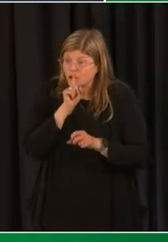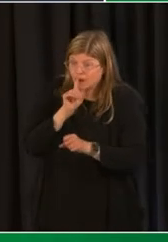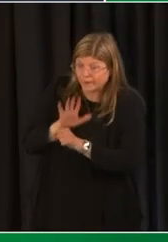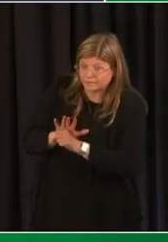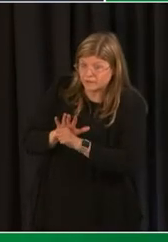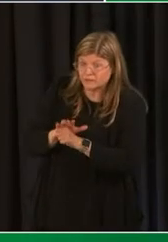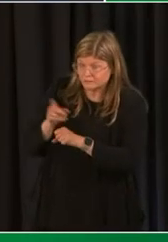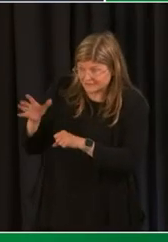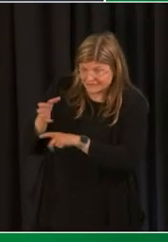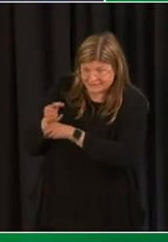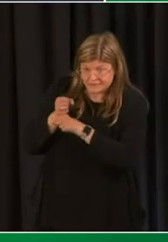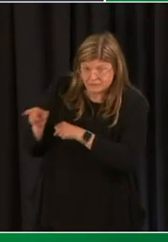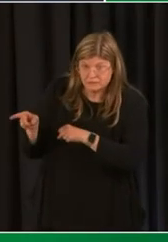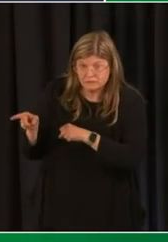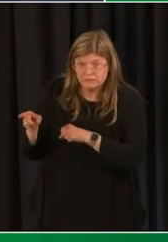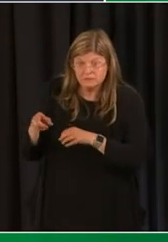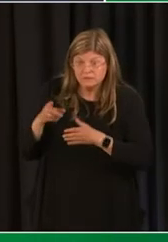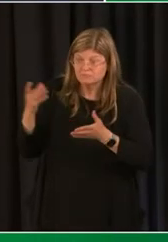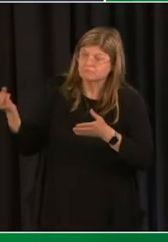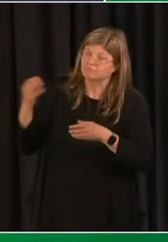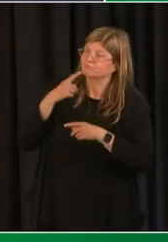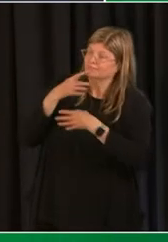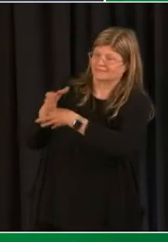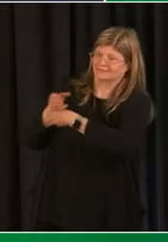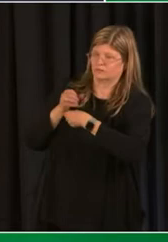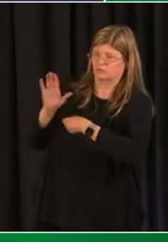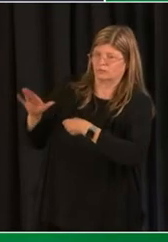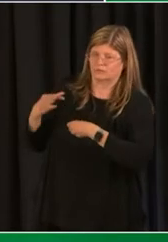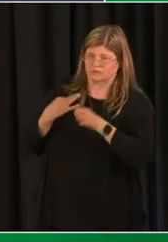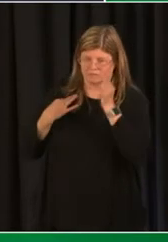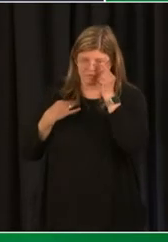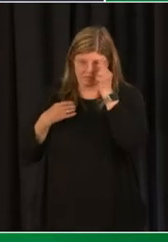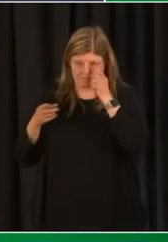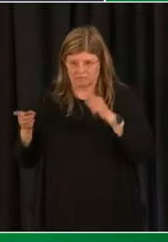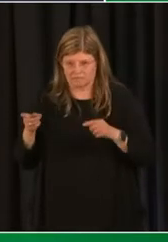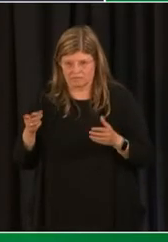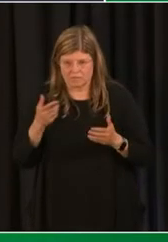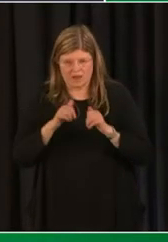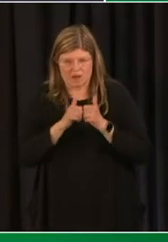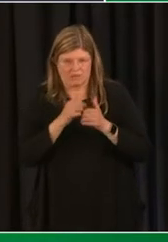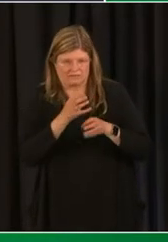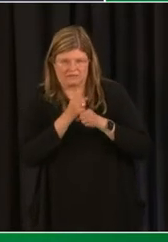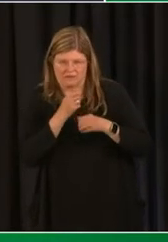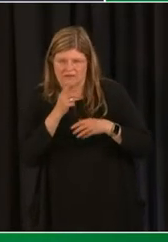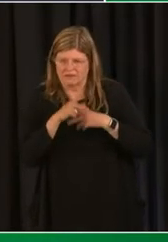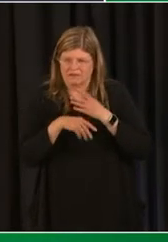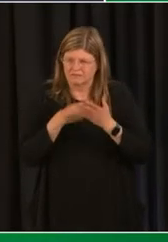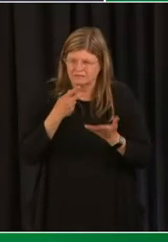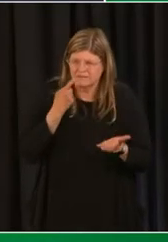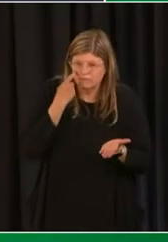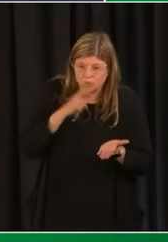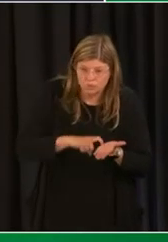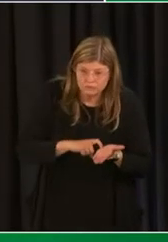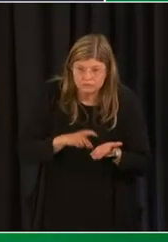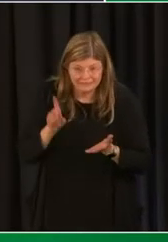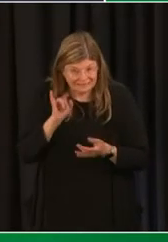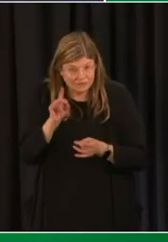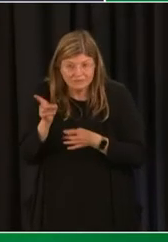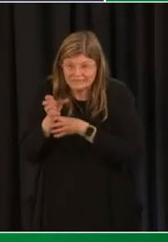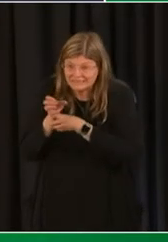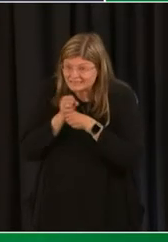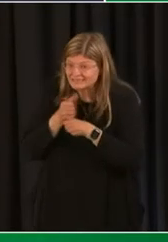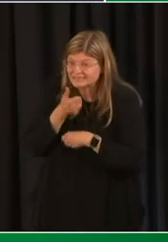And Polly, should he get some kind of notification? So Richard, Sure. I guess to start with you, did you get